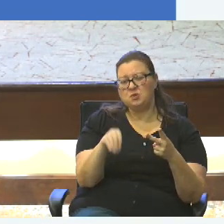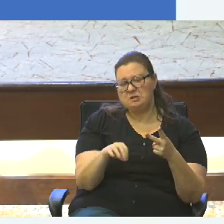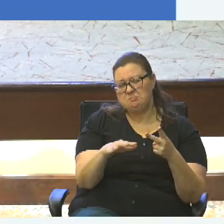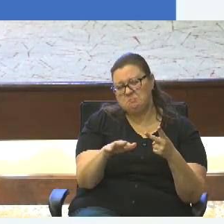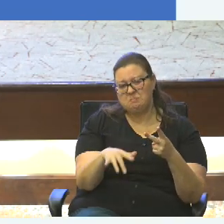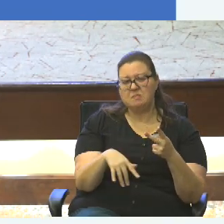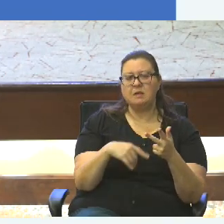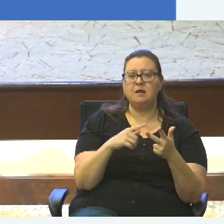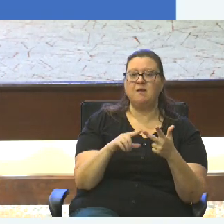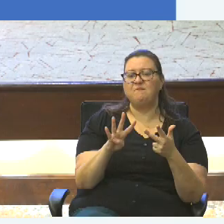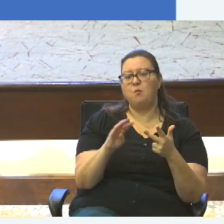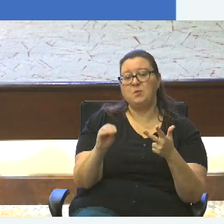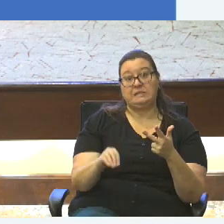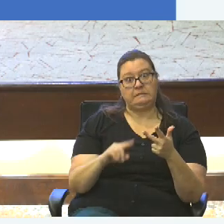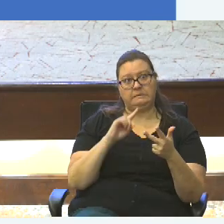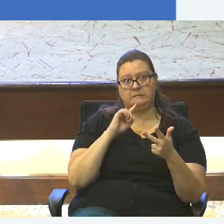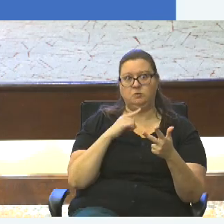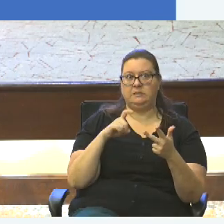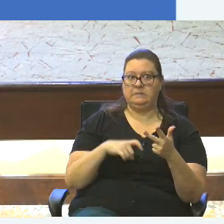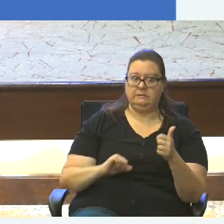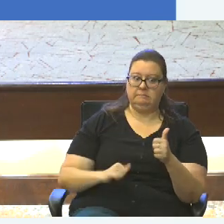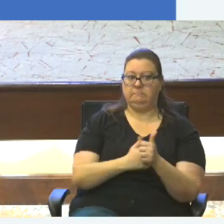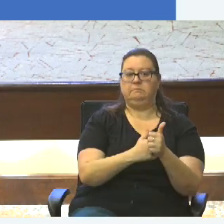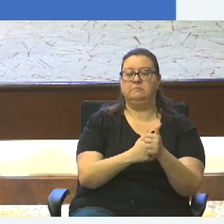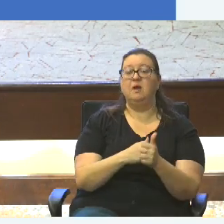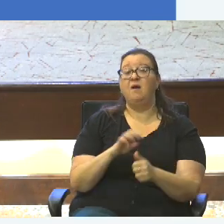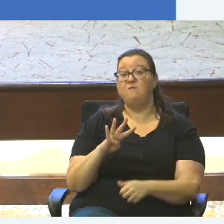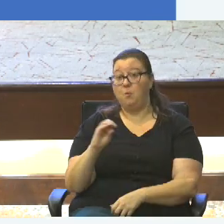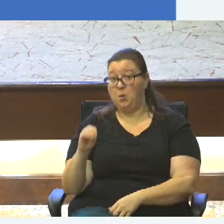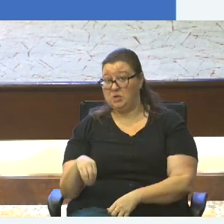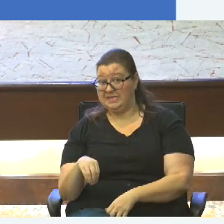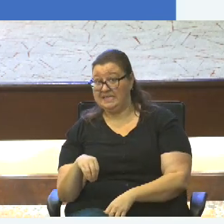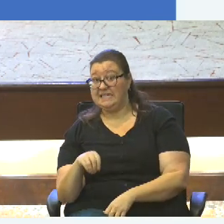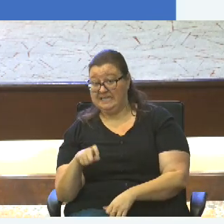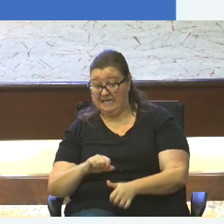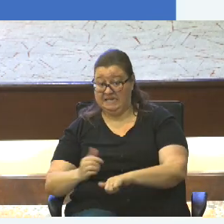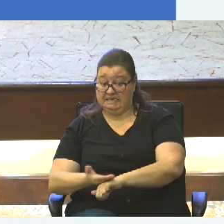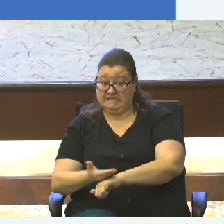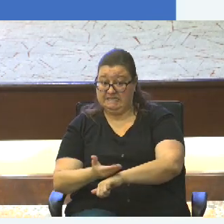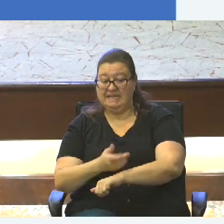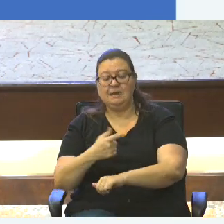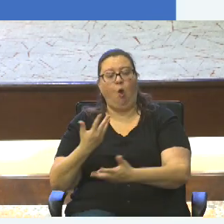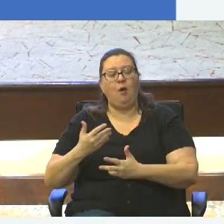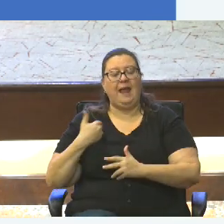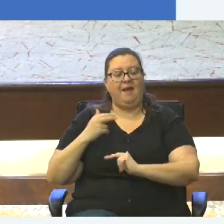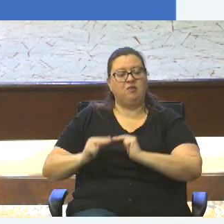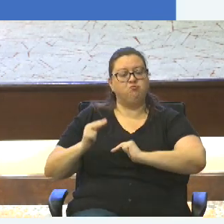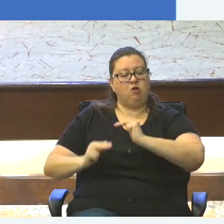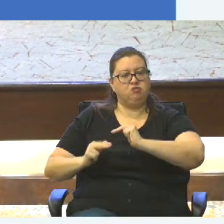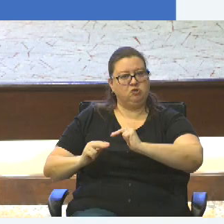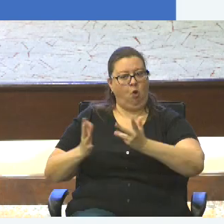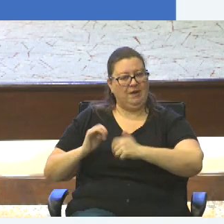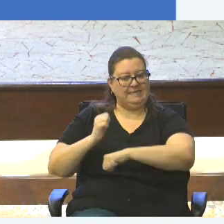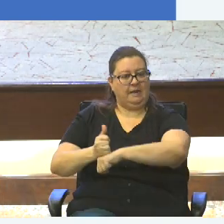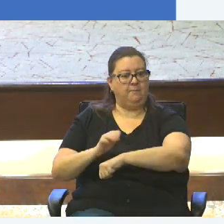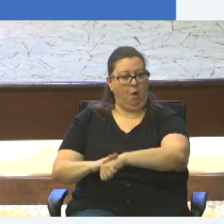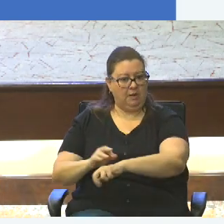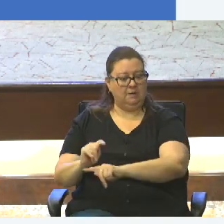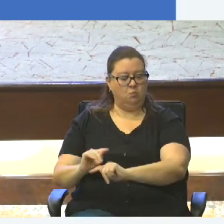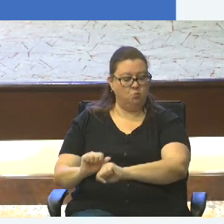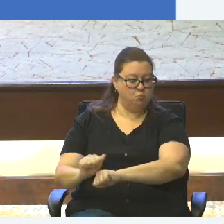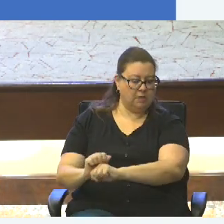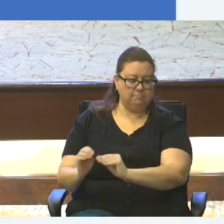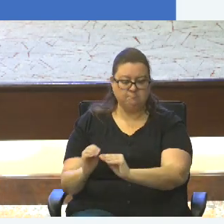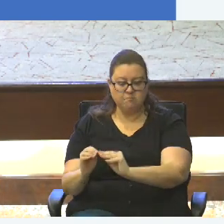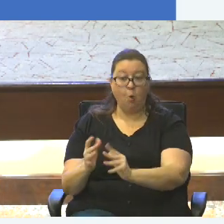in serious condition. Of the 4% in serious condition, we already have construction projects either already underway or planned